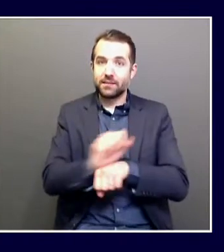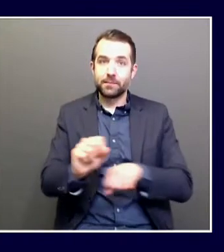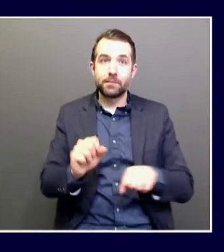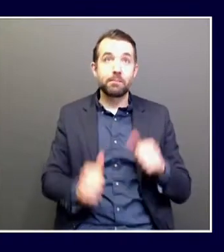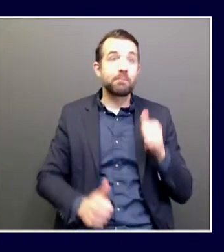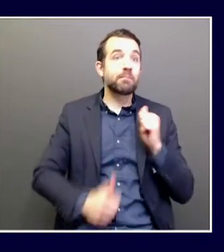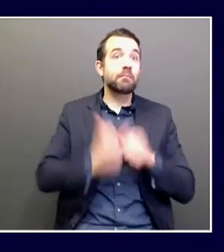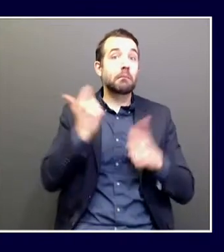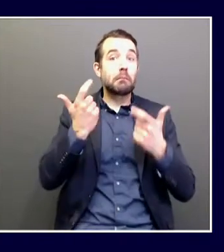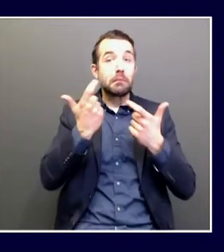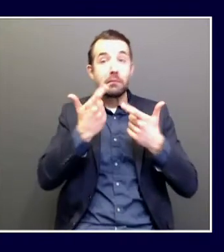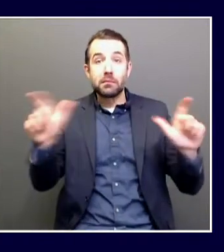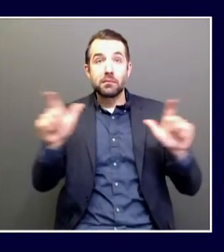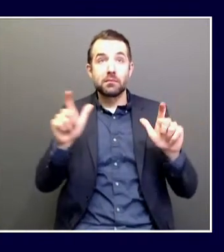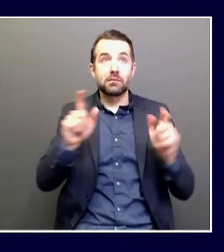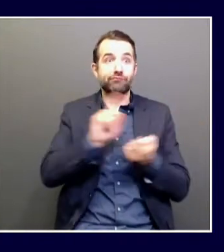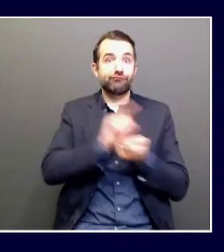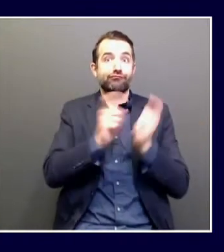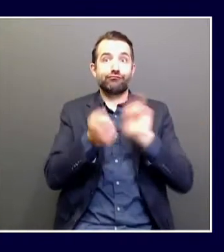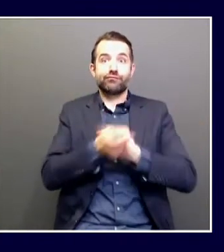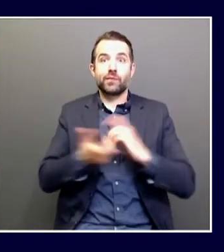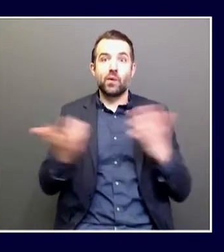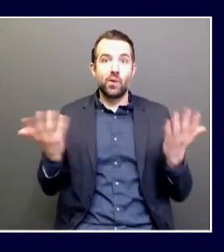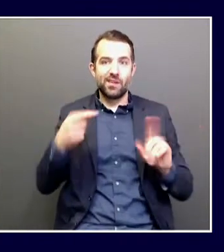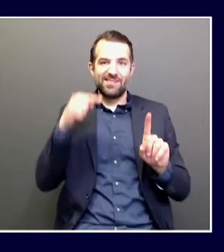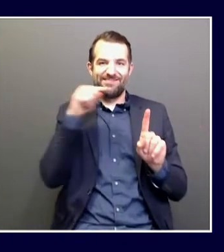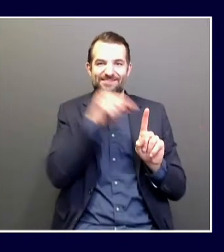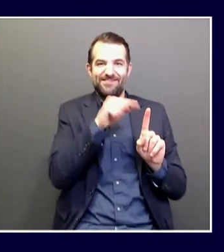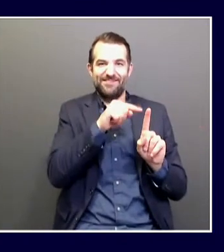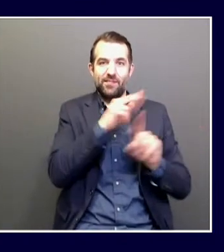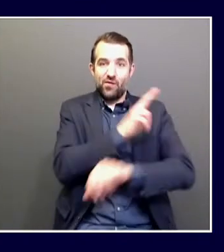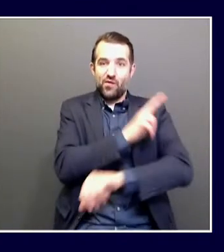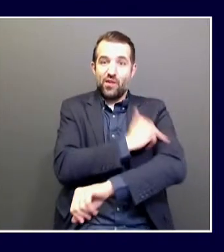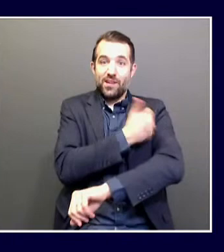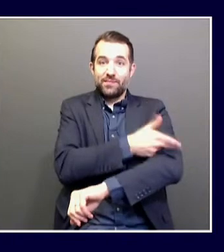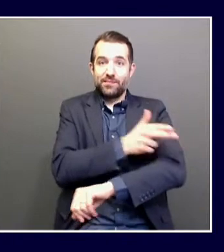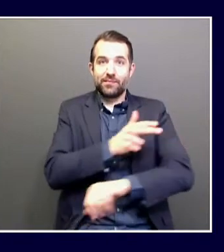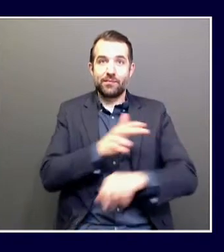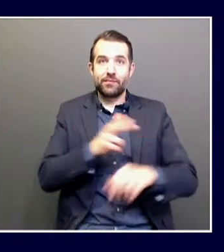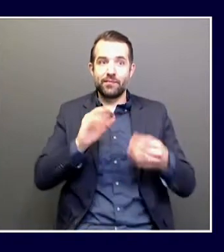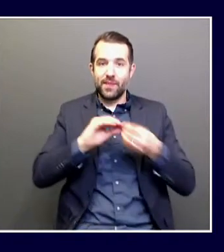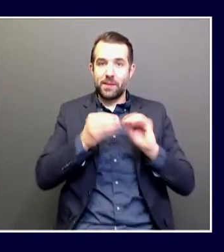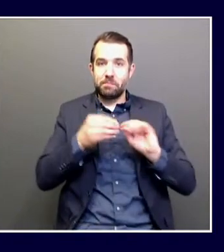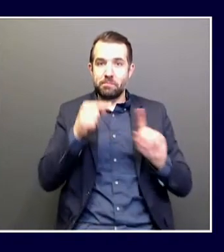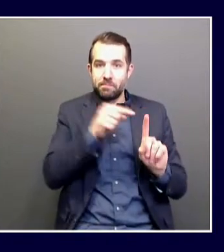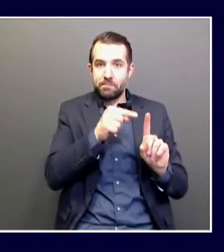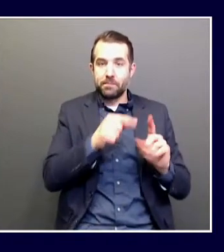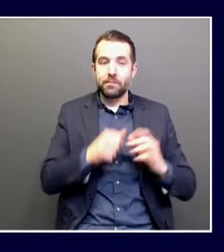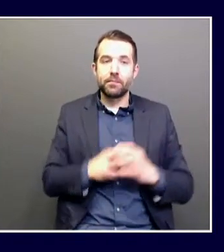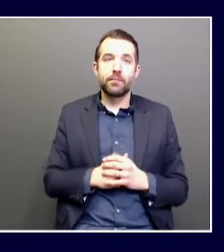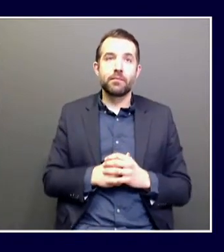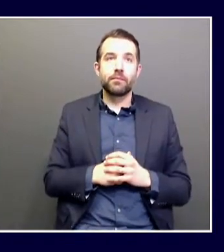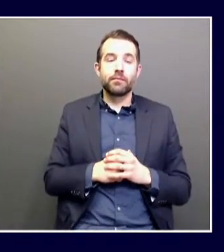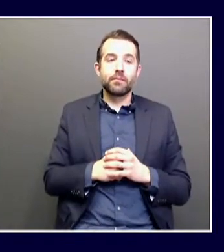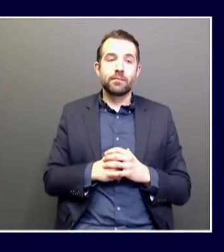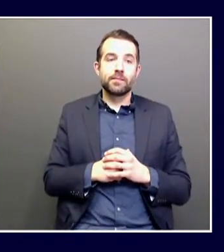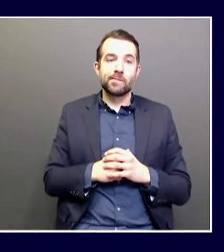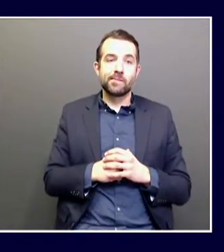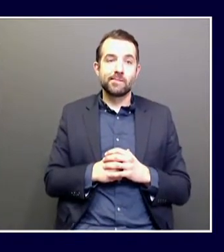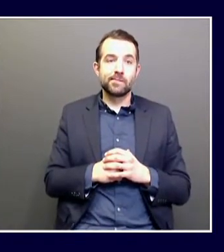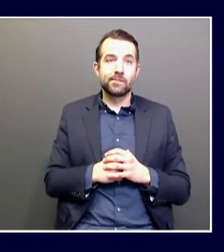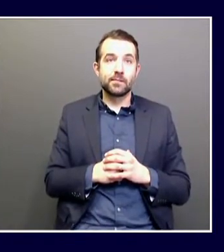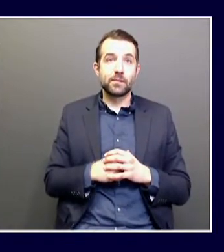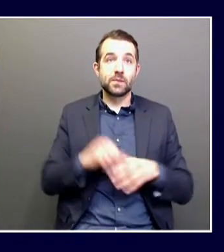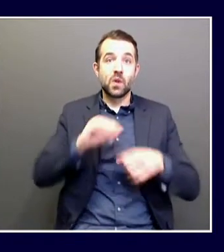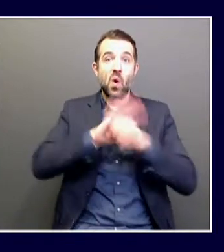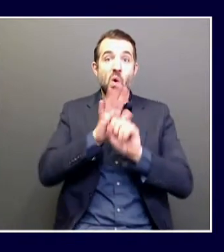what's gone down? To put it in more technical parlance, what's a signal and what's noise? As we learn more and more about COVID,